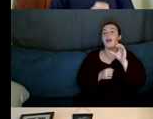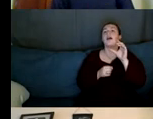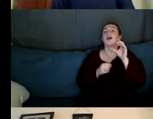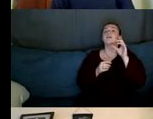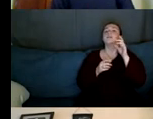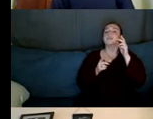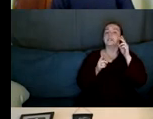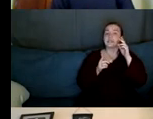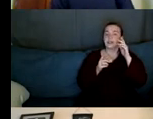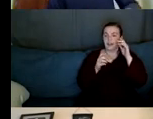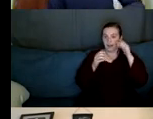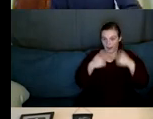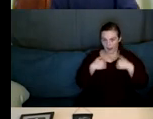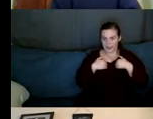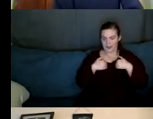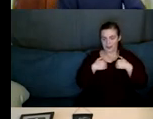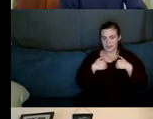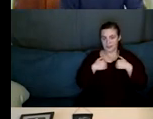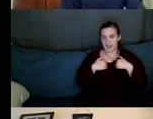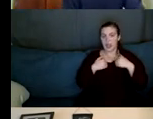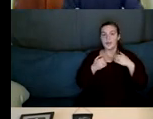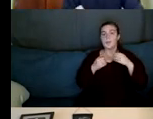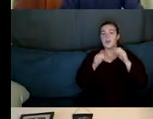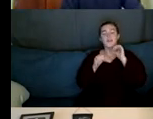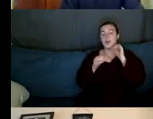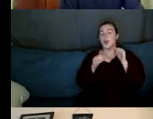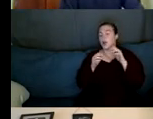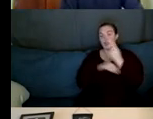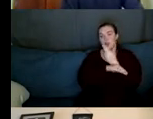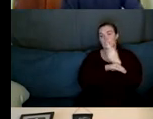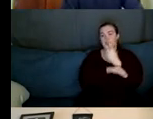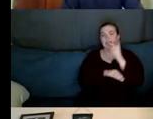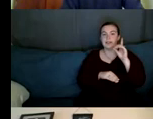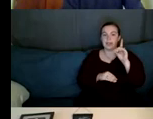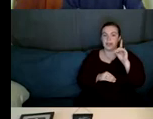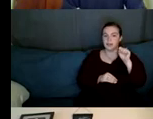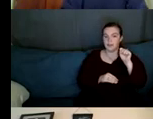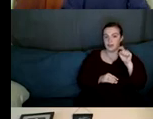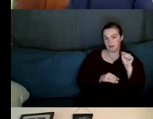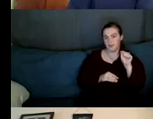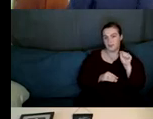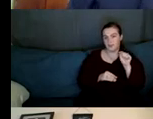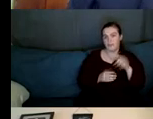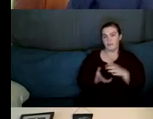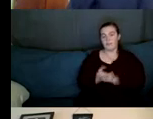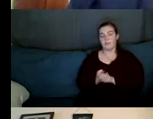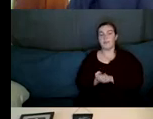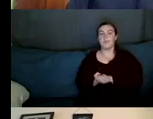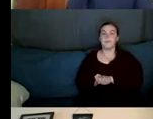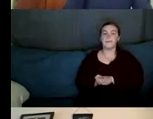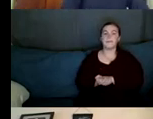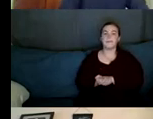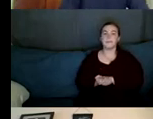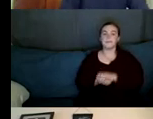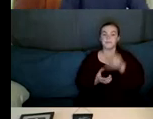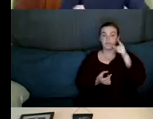it doesn't move. So it is a little bit easier. So I have grabbed this little shot, and I will tell you about this website